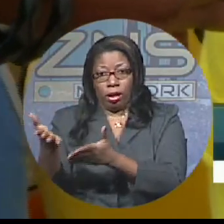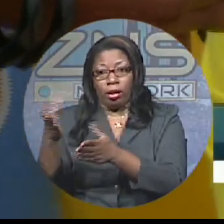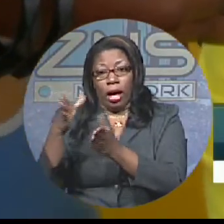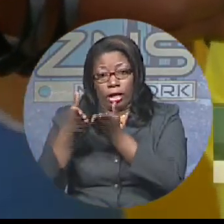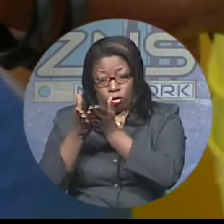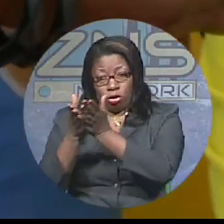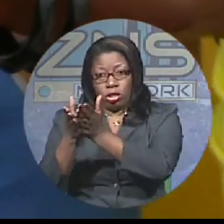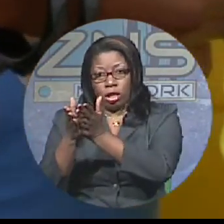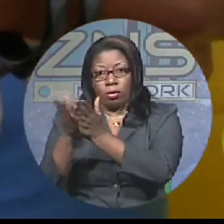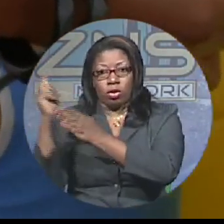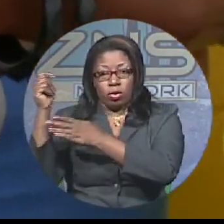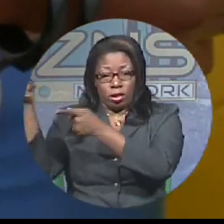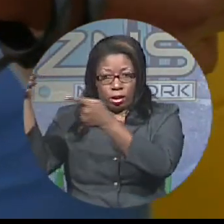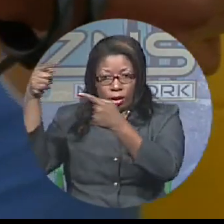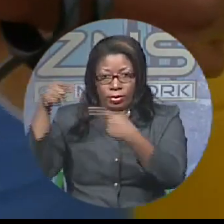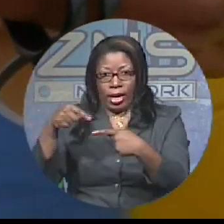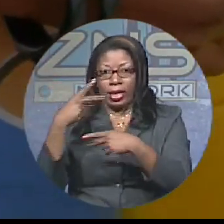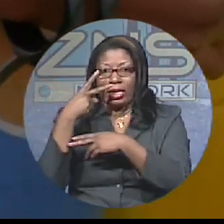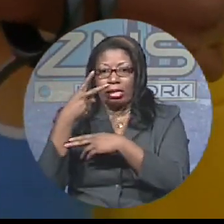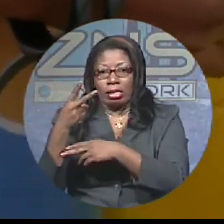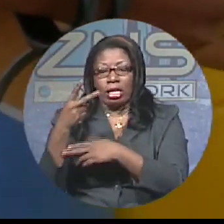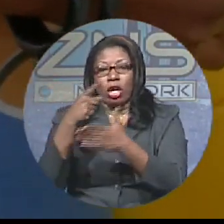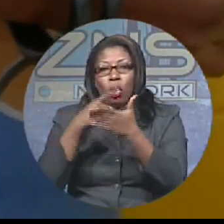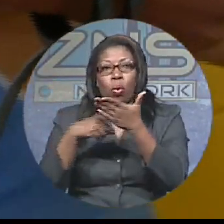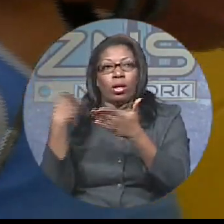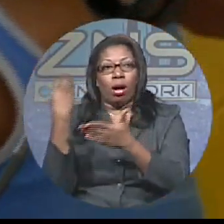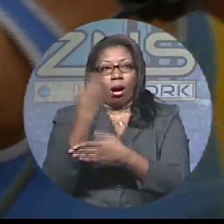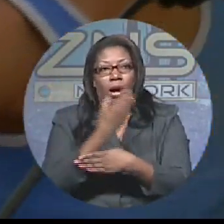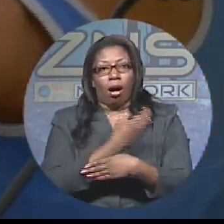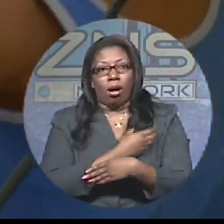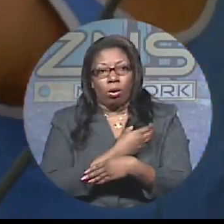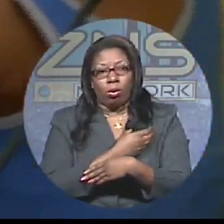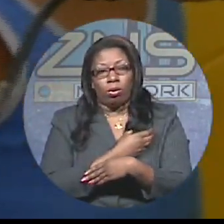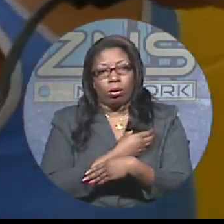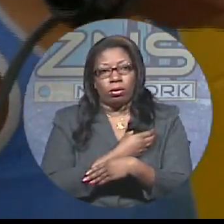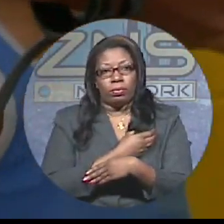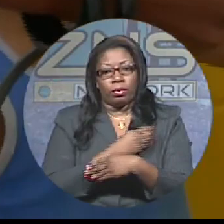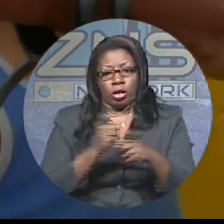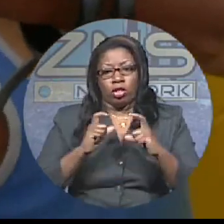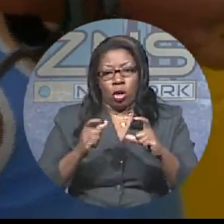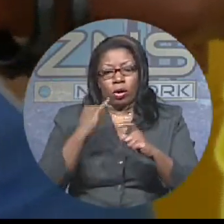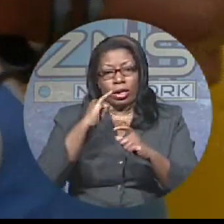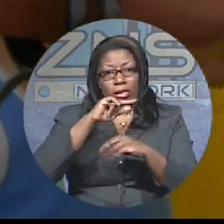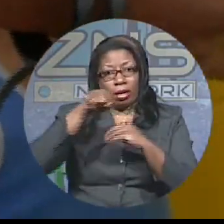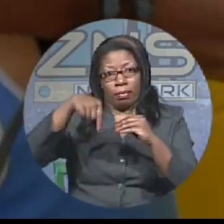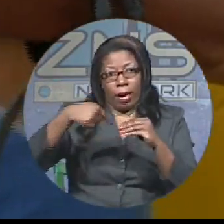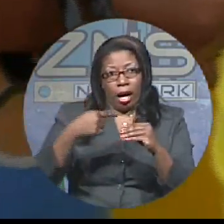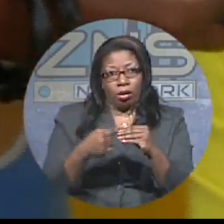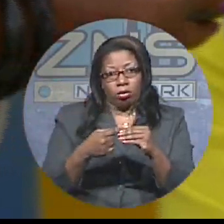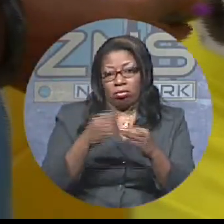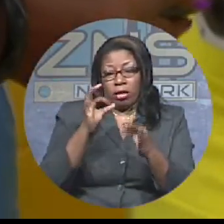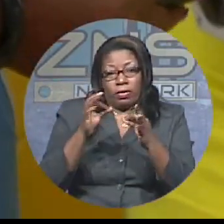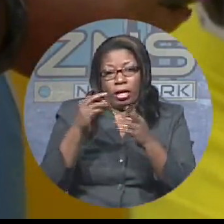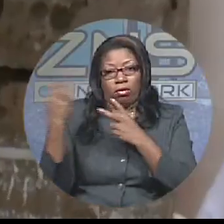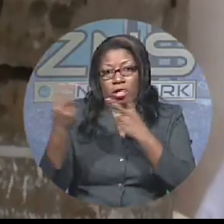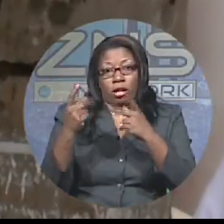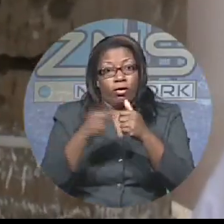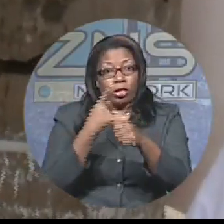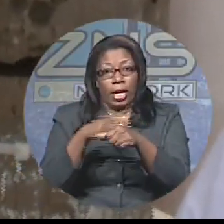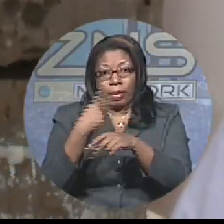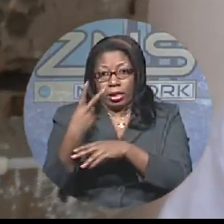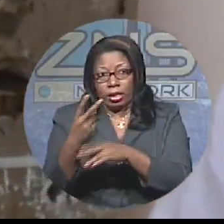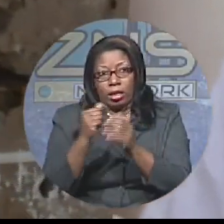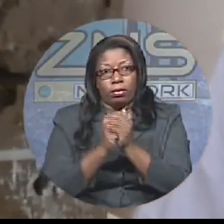where the tourists could come and see what our, you know, Junkanoo is all about, even if they're visiting for the first time. What